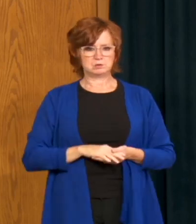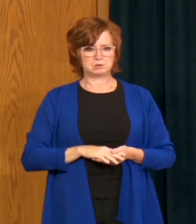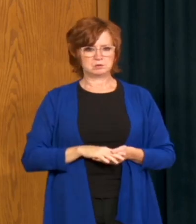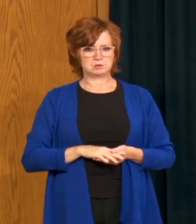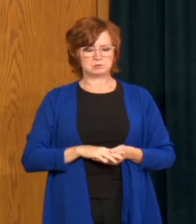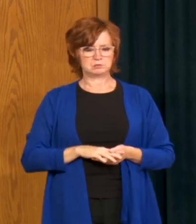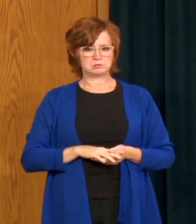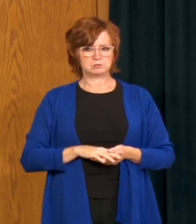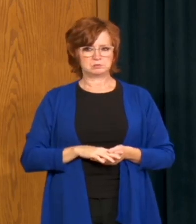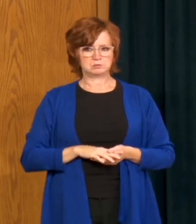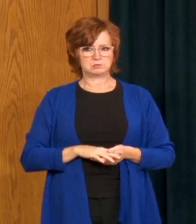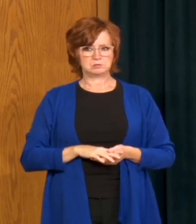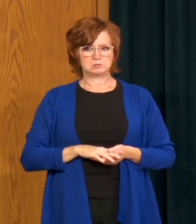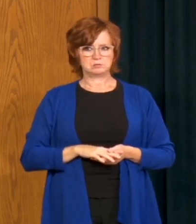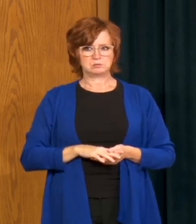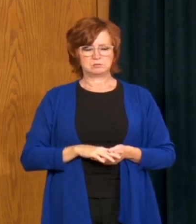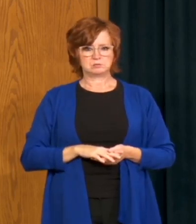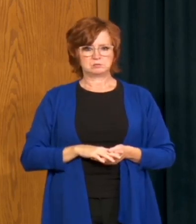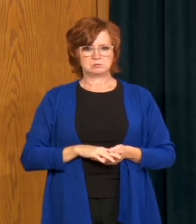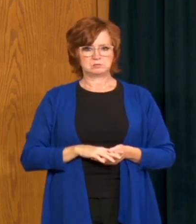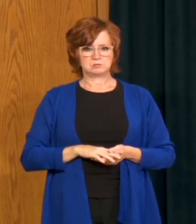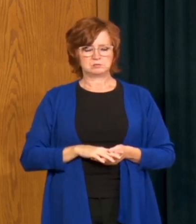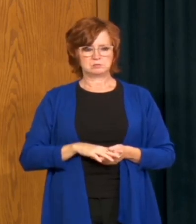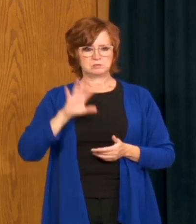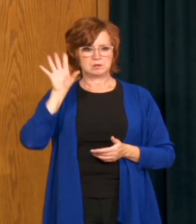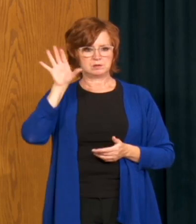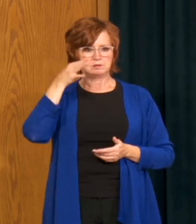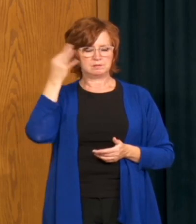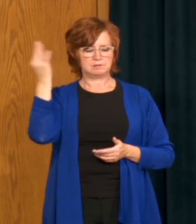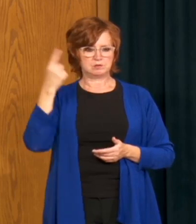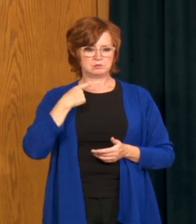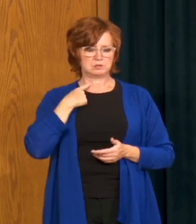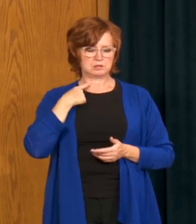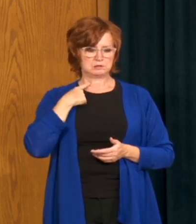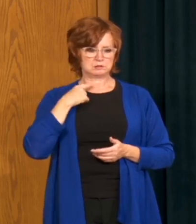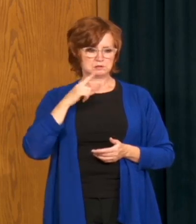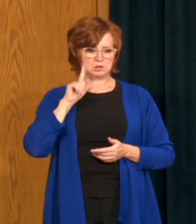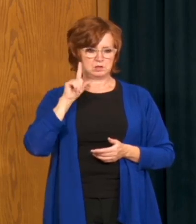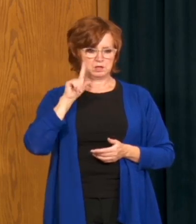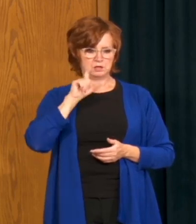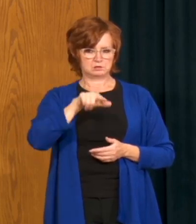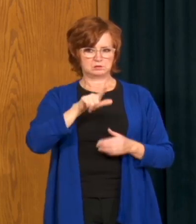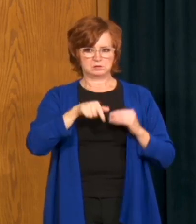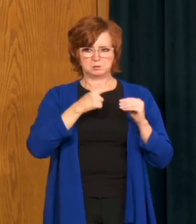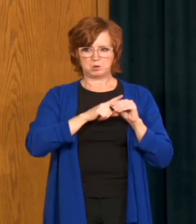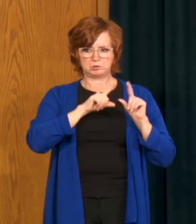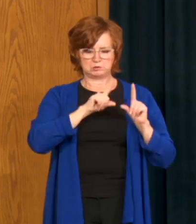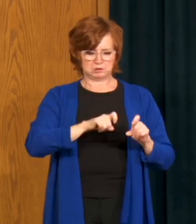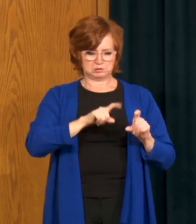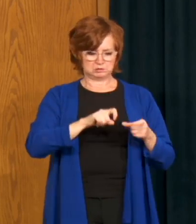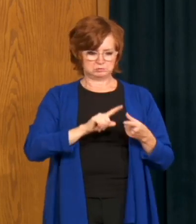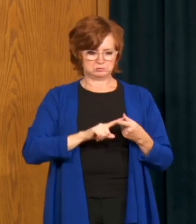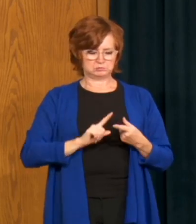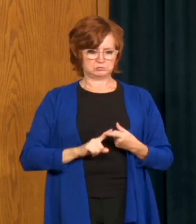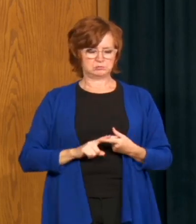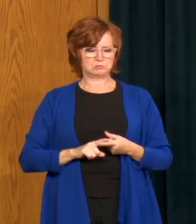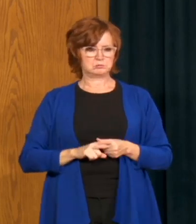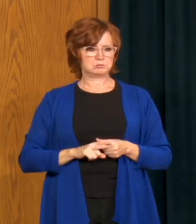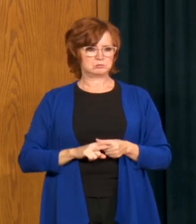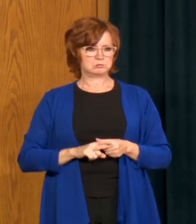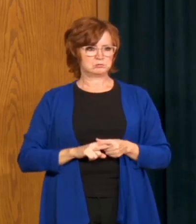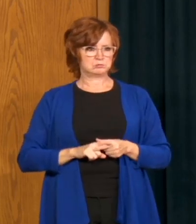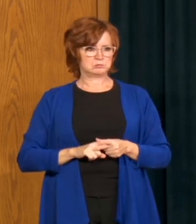a question. I would like to go back to the testing. I just would like some more explanation around